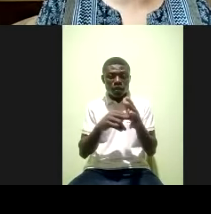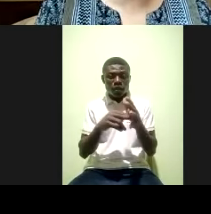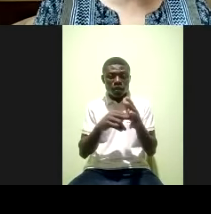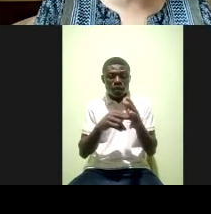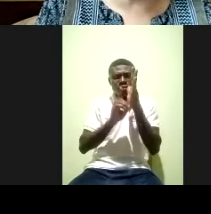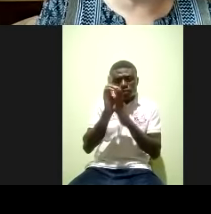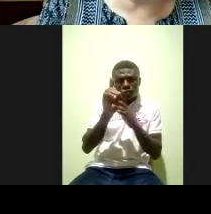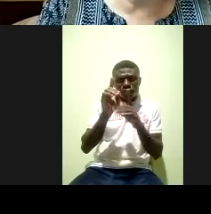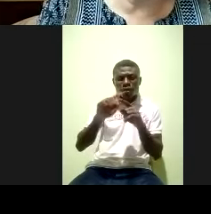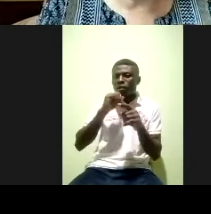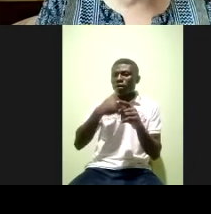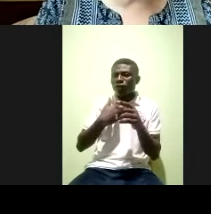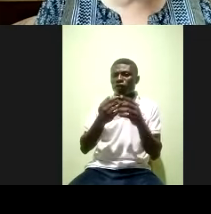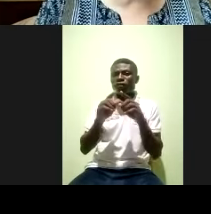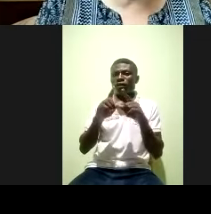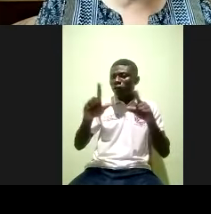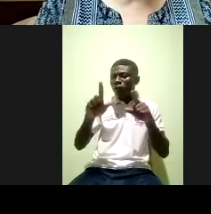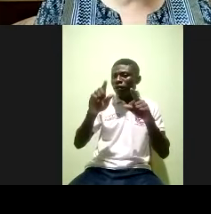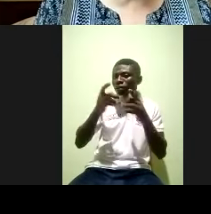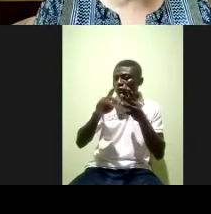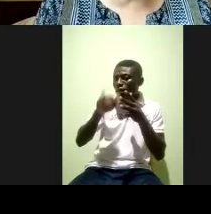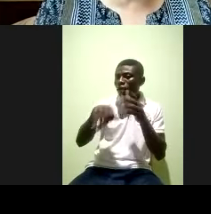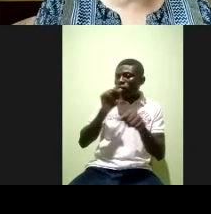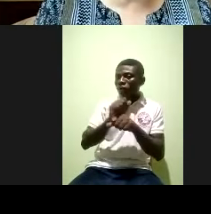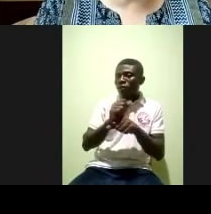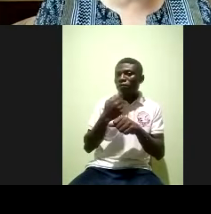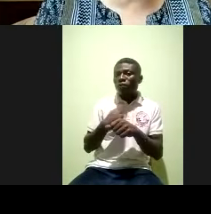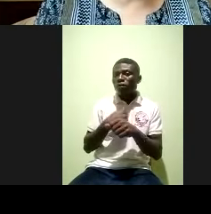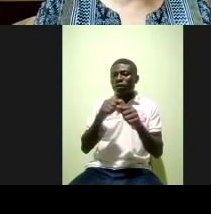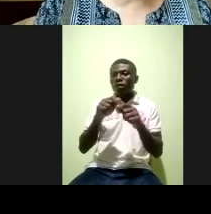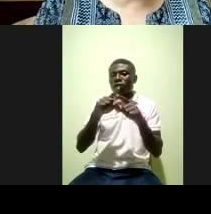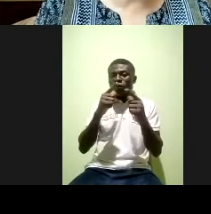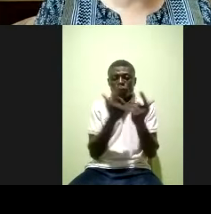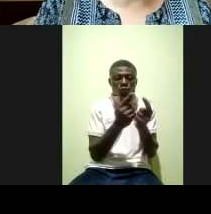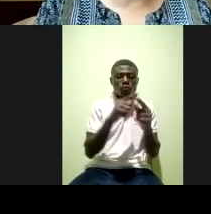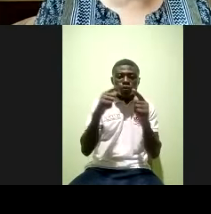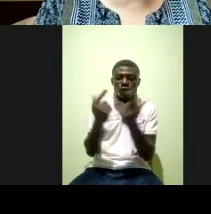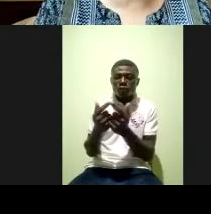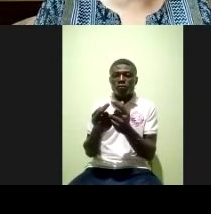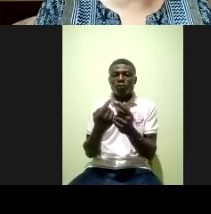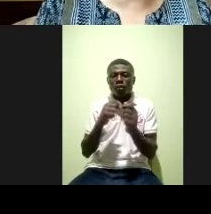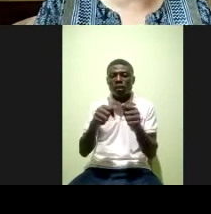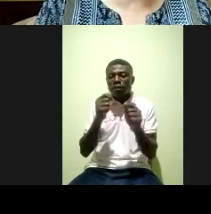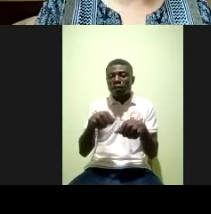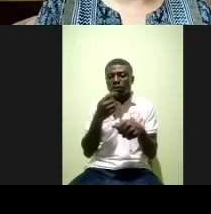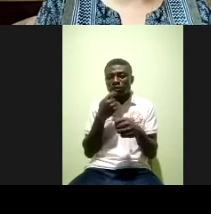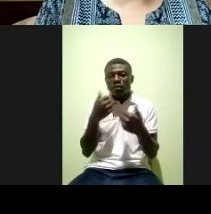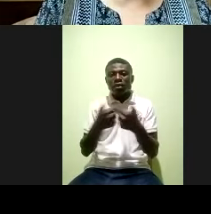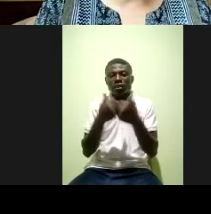no language part involved. So those are, we can group them as challenges with the cognitive